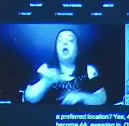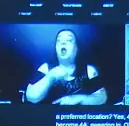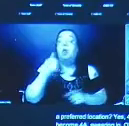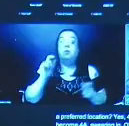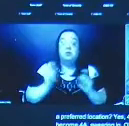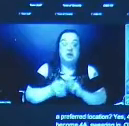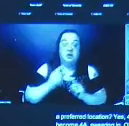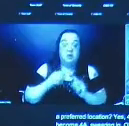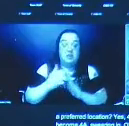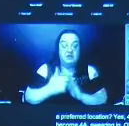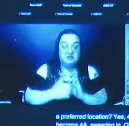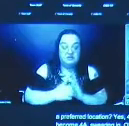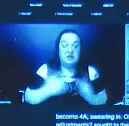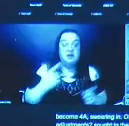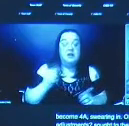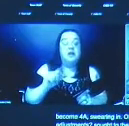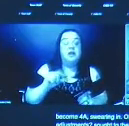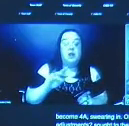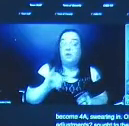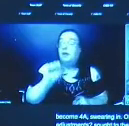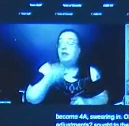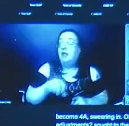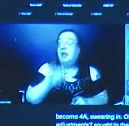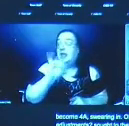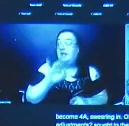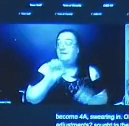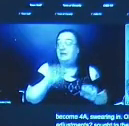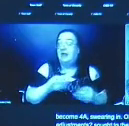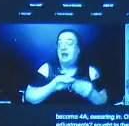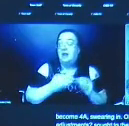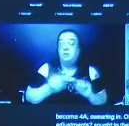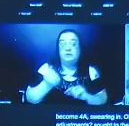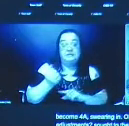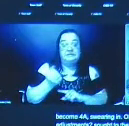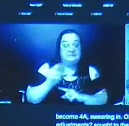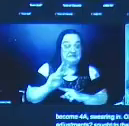and if we can move number 16